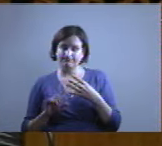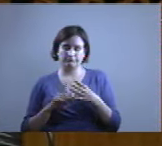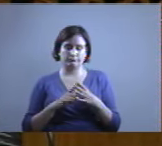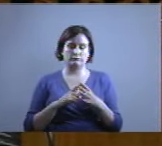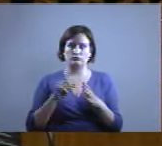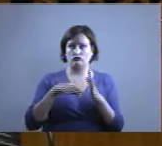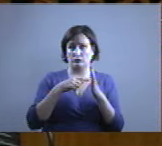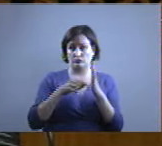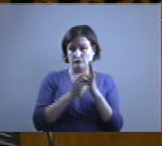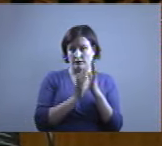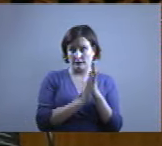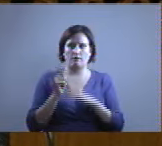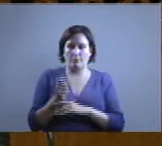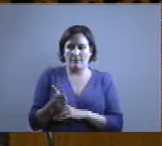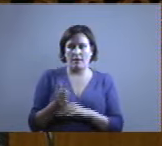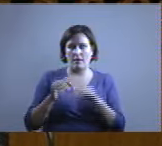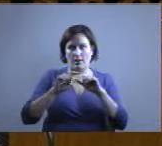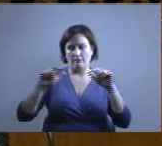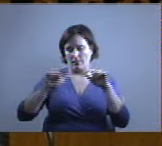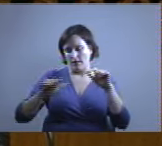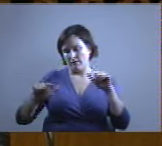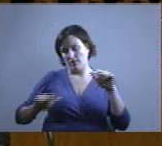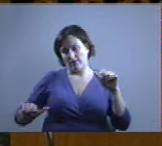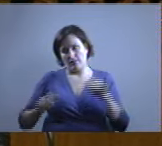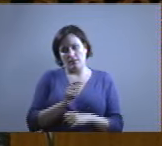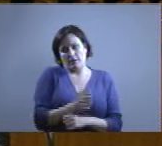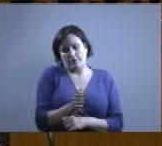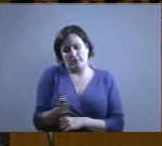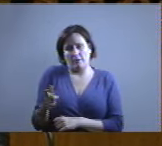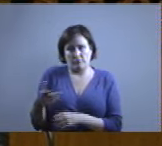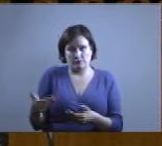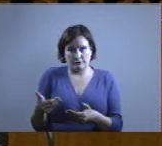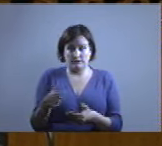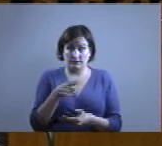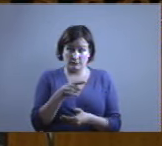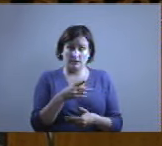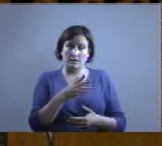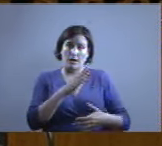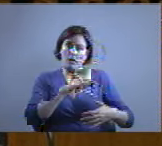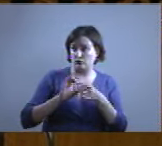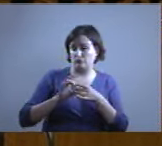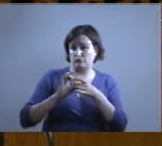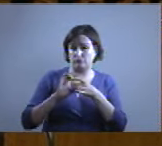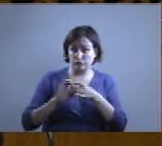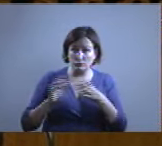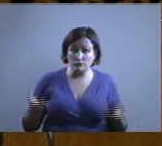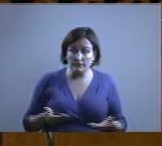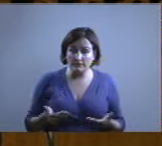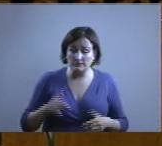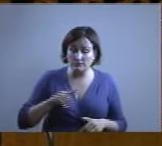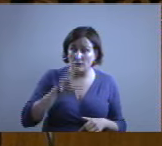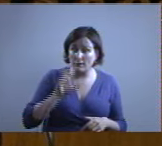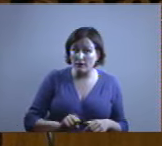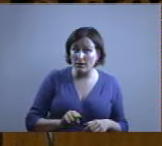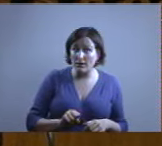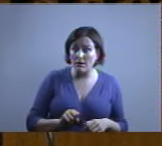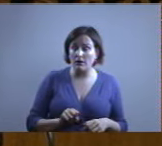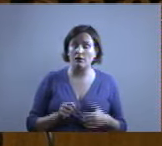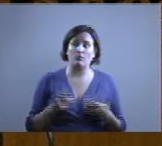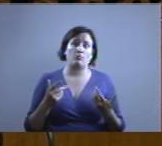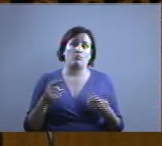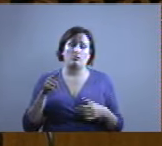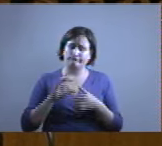registrable LPs, and include Pansal in the countries, who may